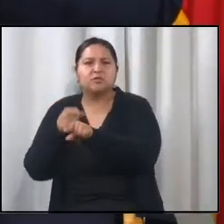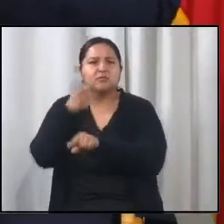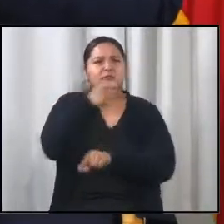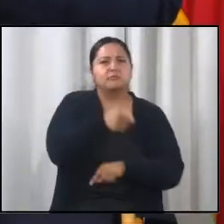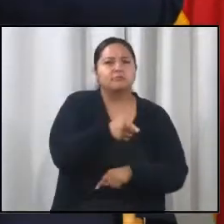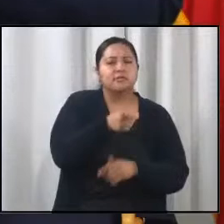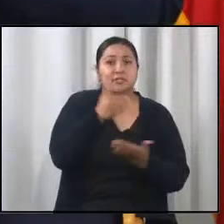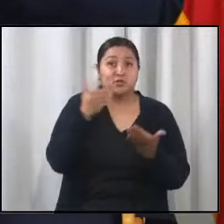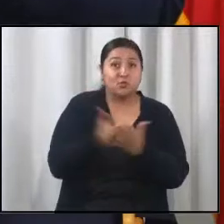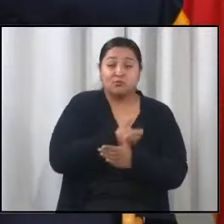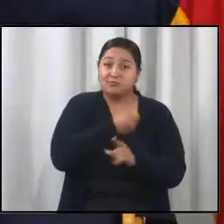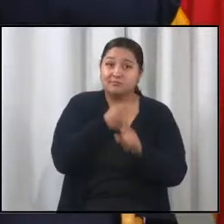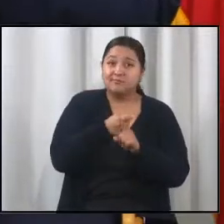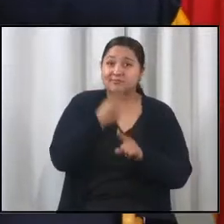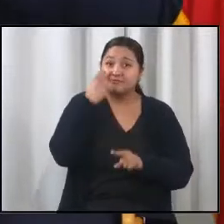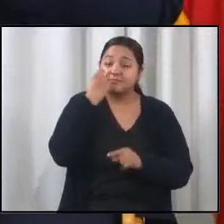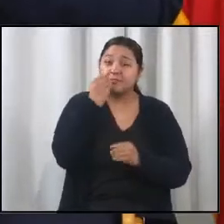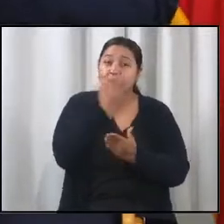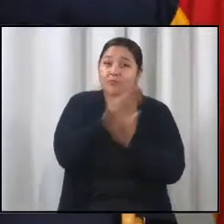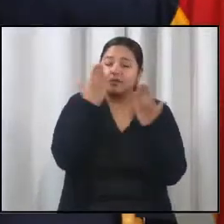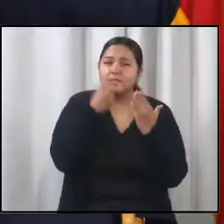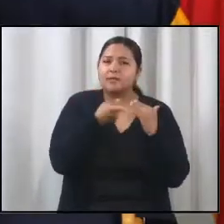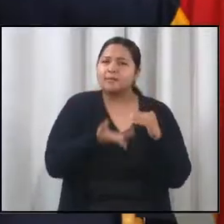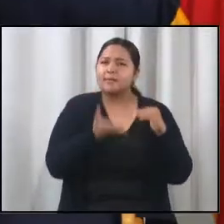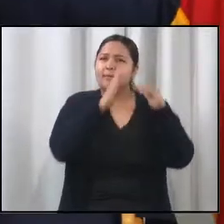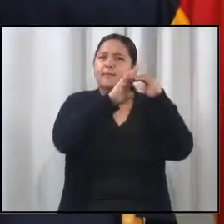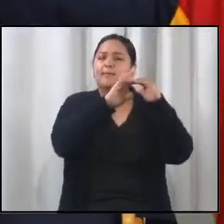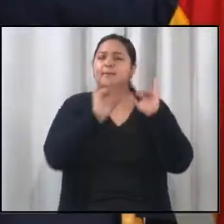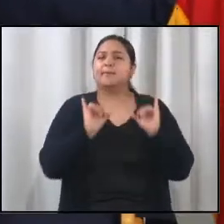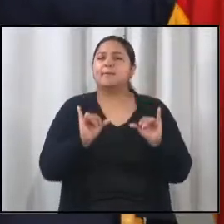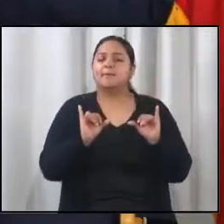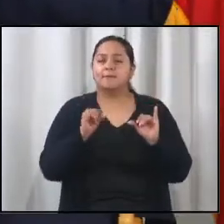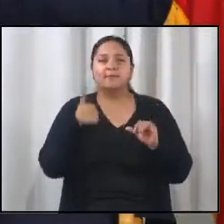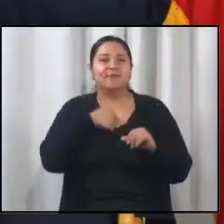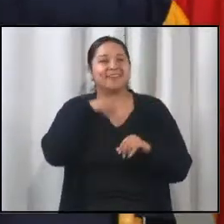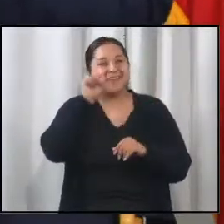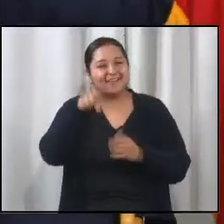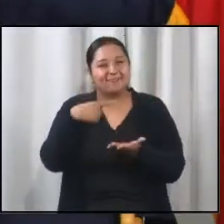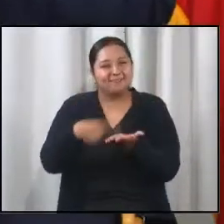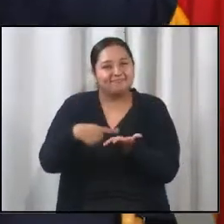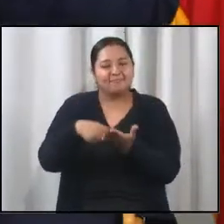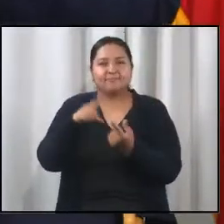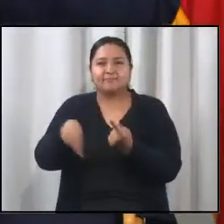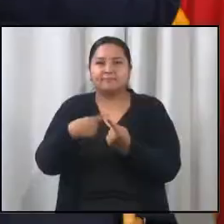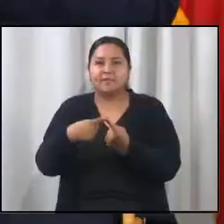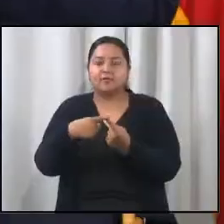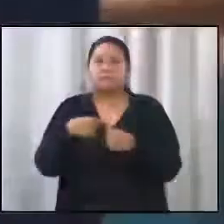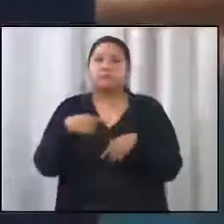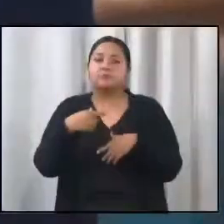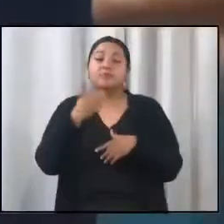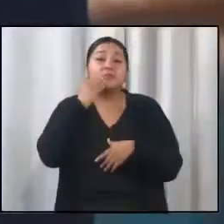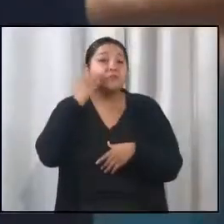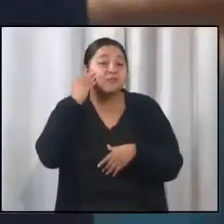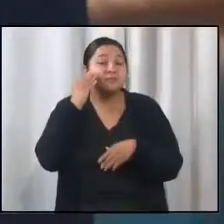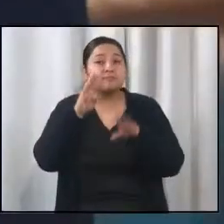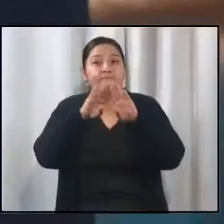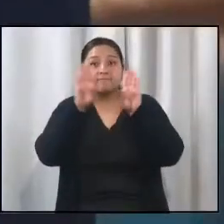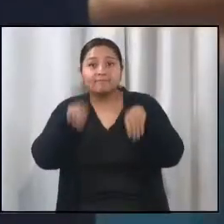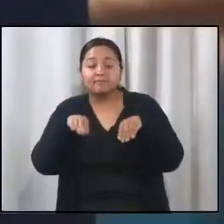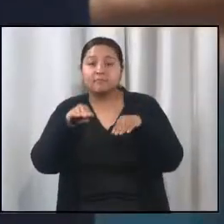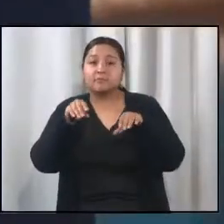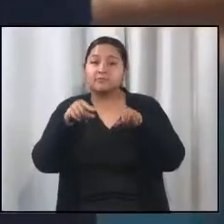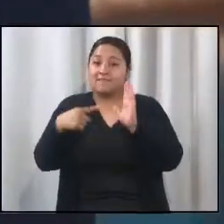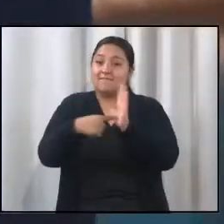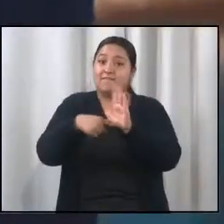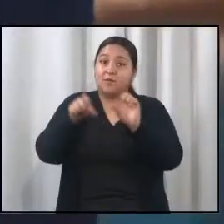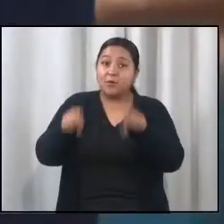get to the conversation about affordable housing and poverty, right, faster. Yep. So, we have to find